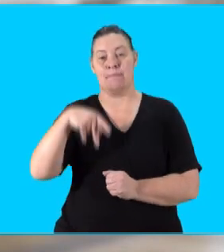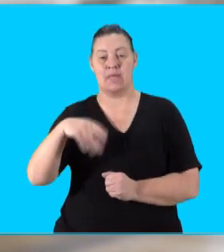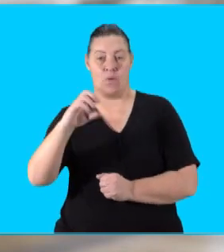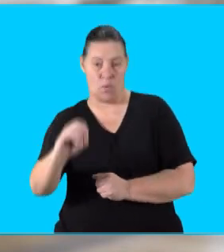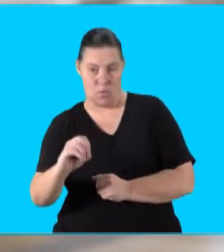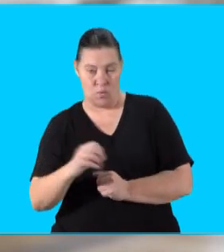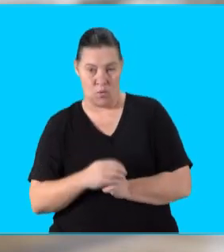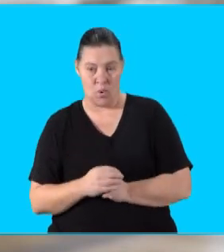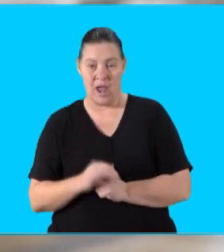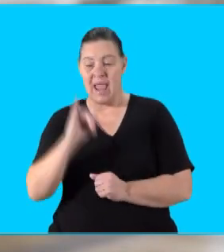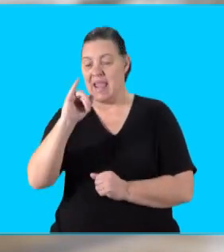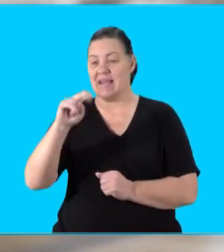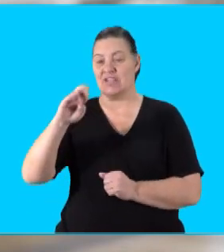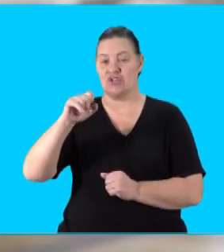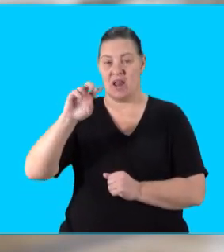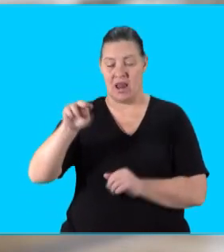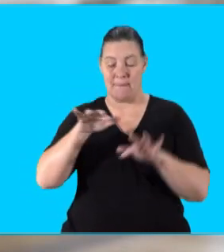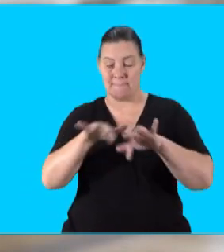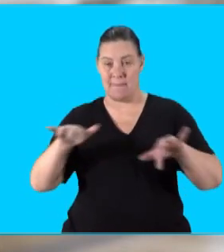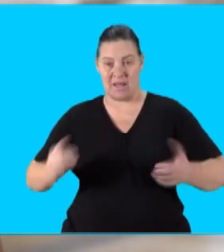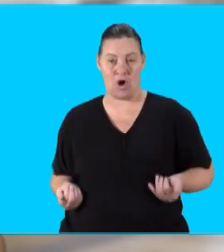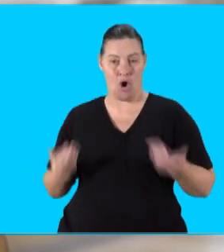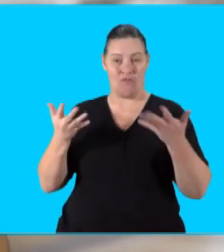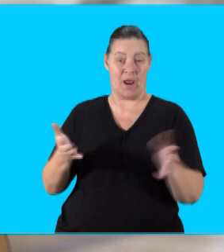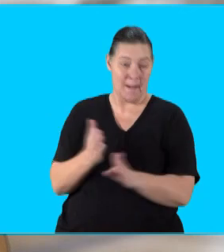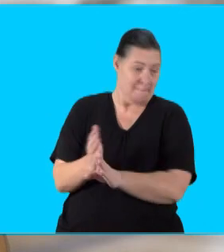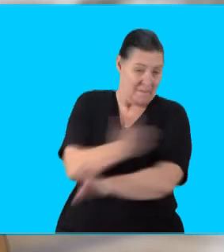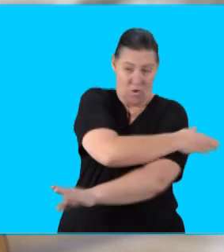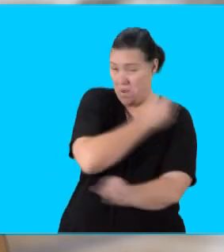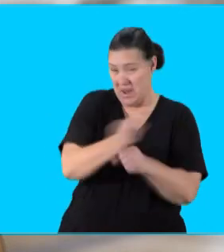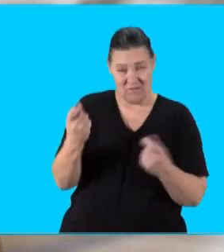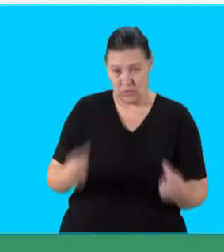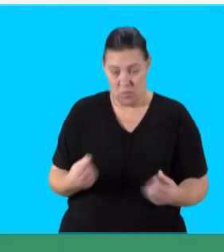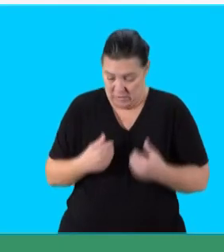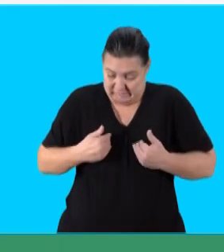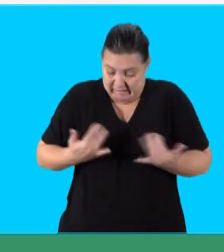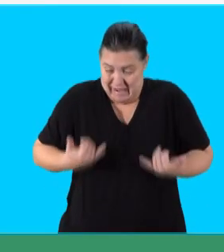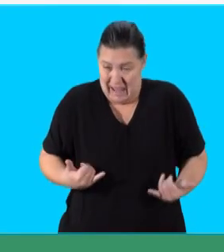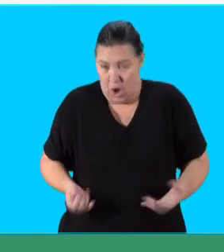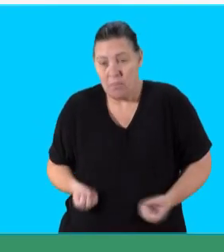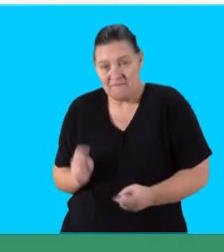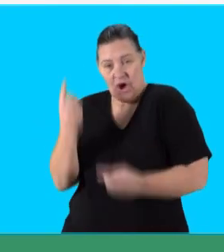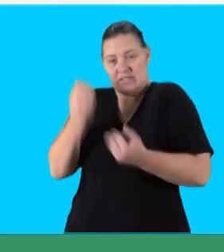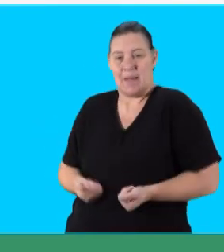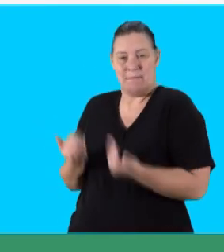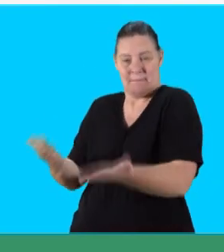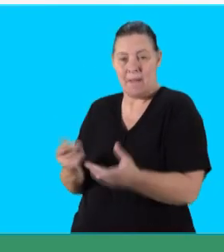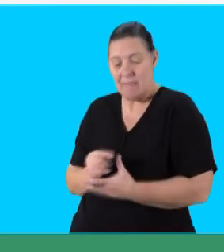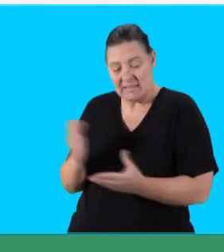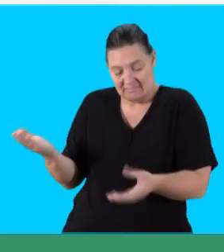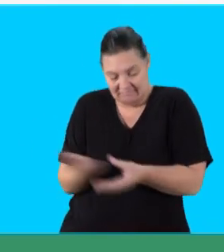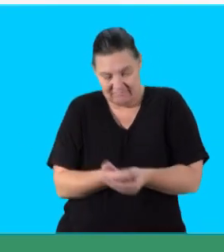It has never issued shares before this company. It's just started operating. The company must produce a prospectus